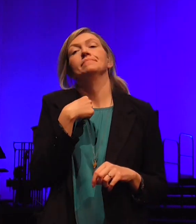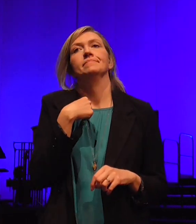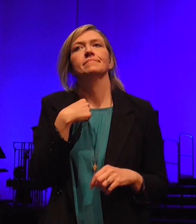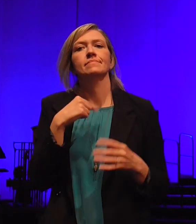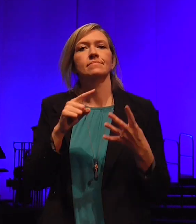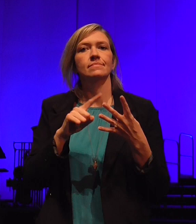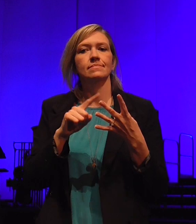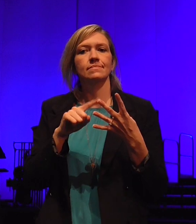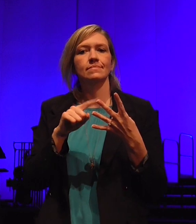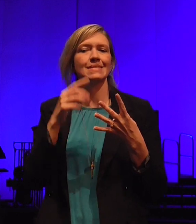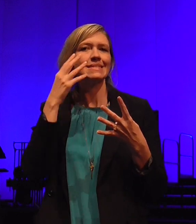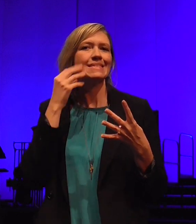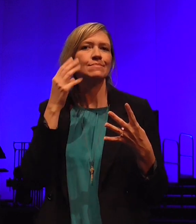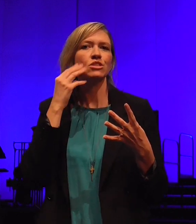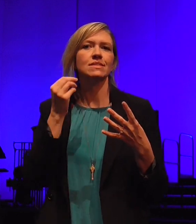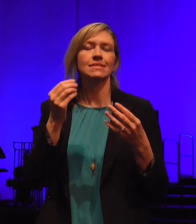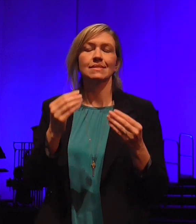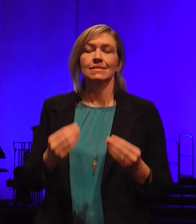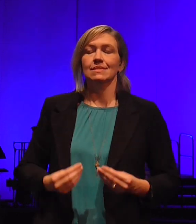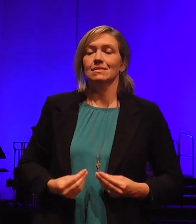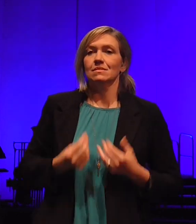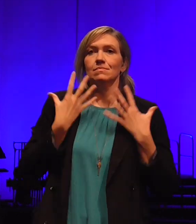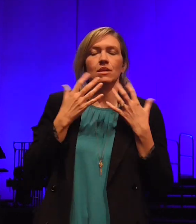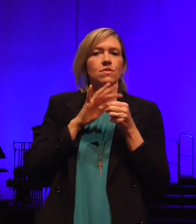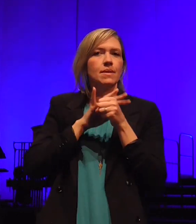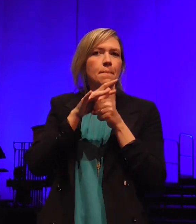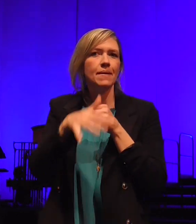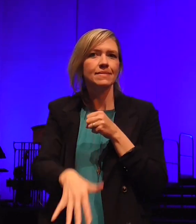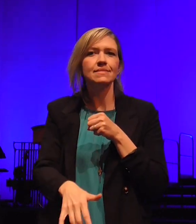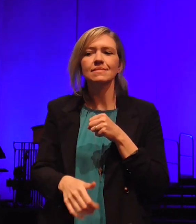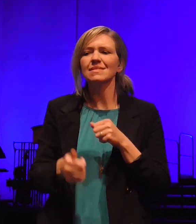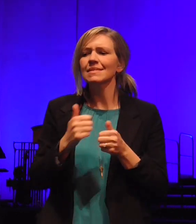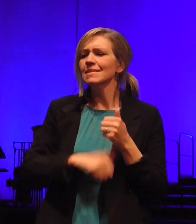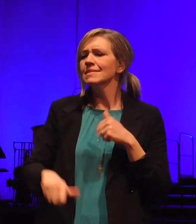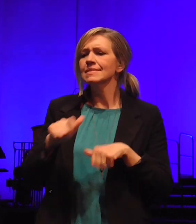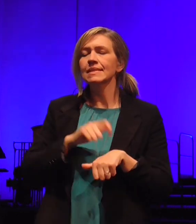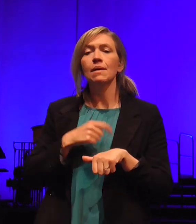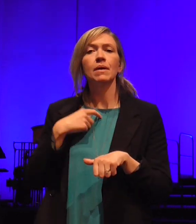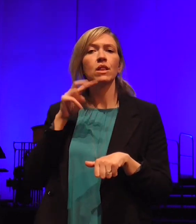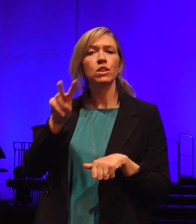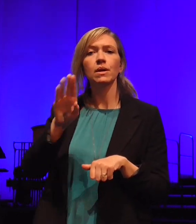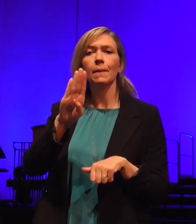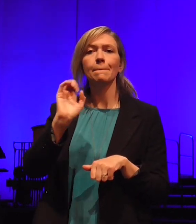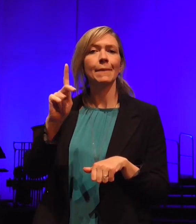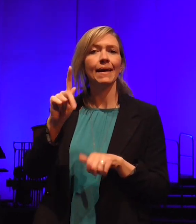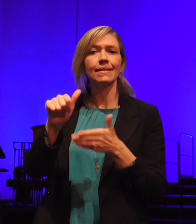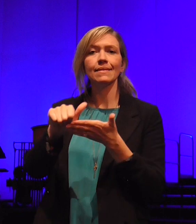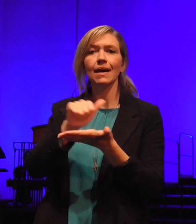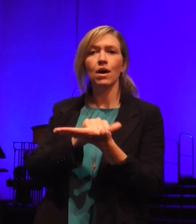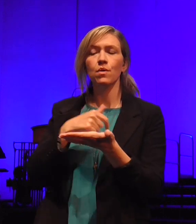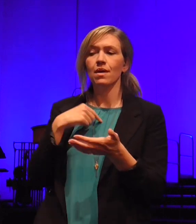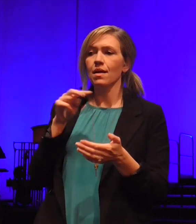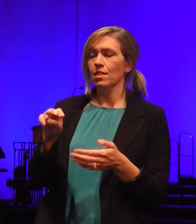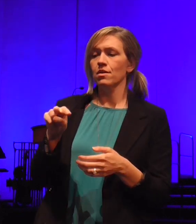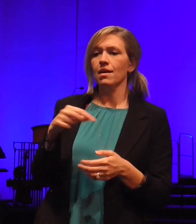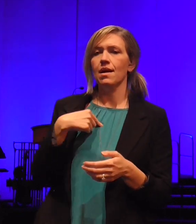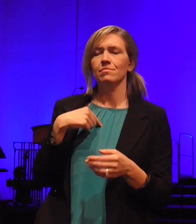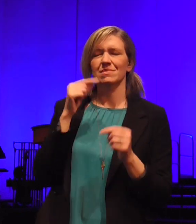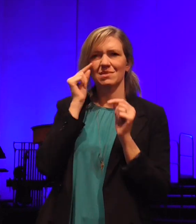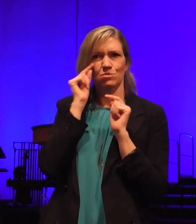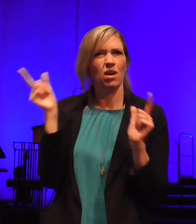I'm experiencing inspiring abundance. Every time I look into my bank account, I am